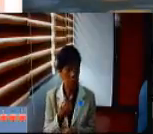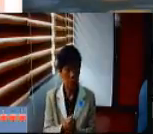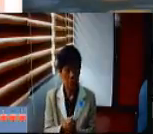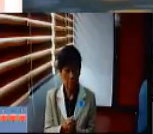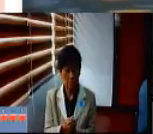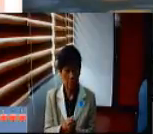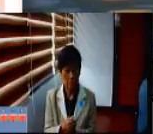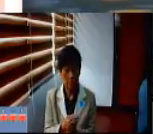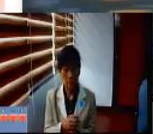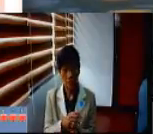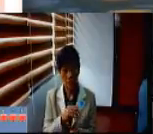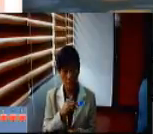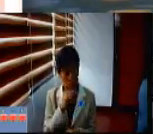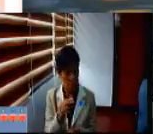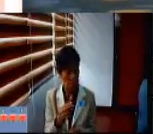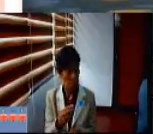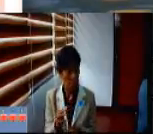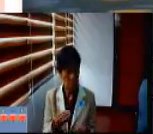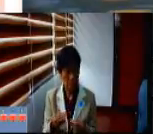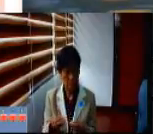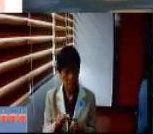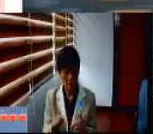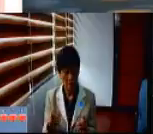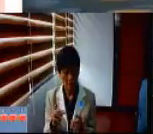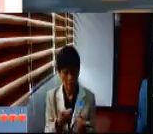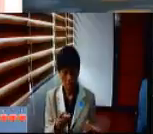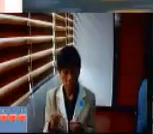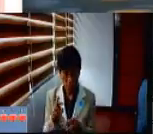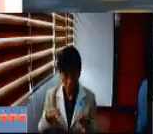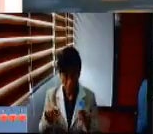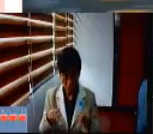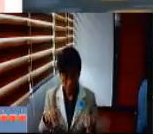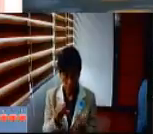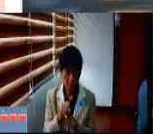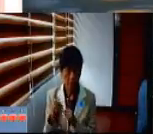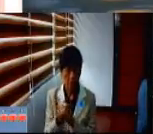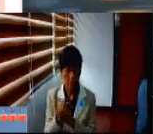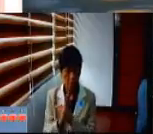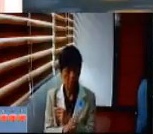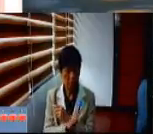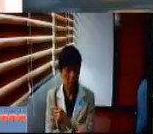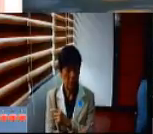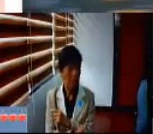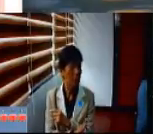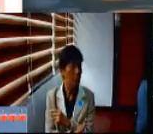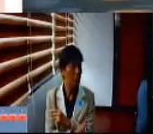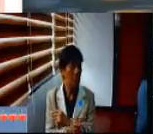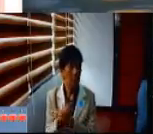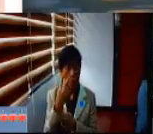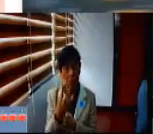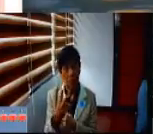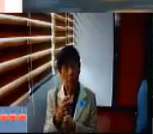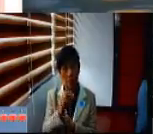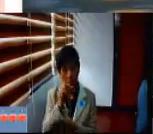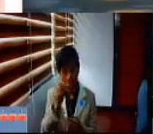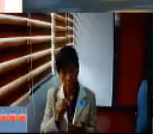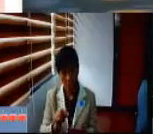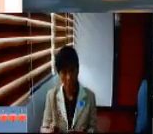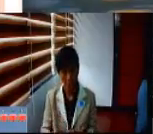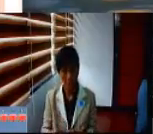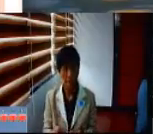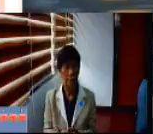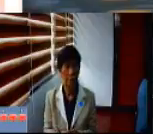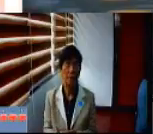do the research on the status of the bay. And as you can see in that graph, and actually